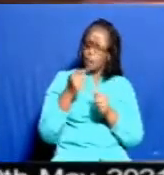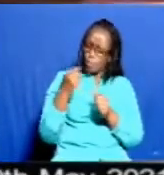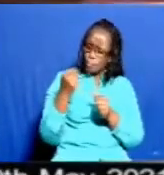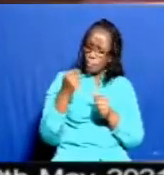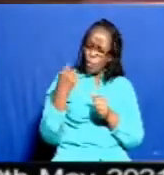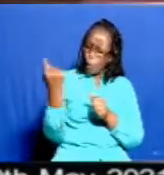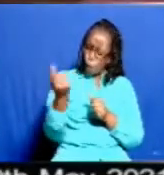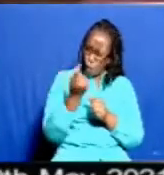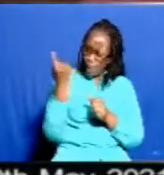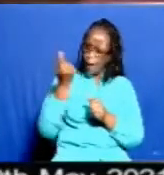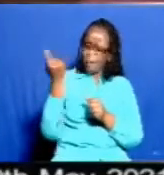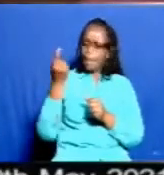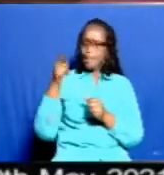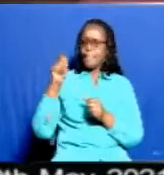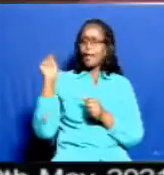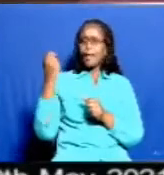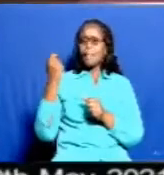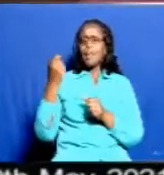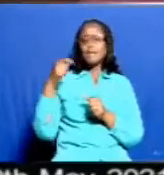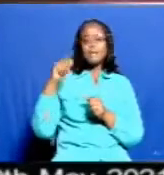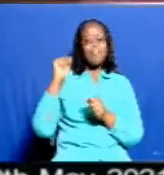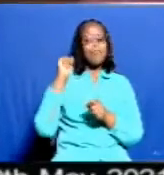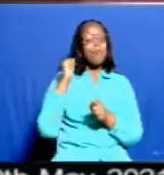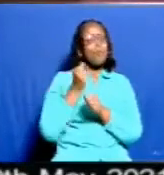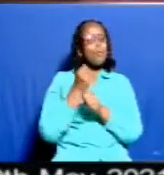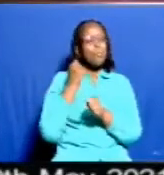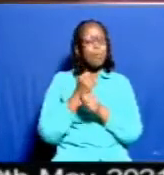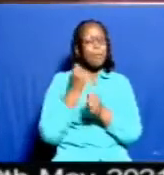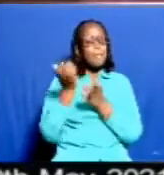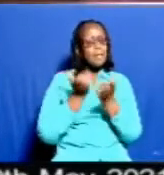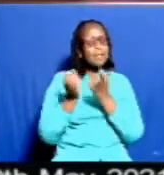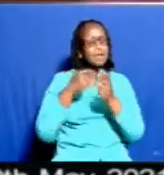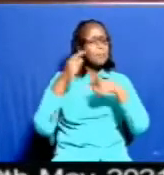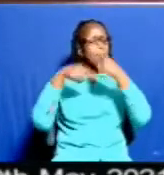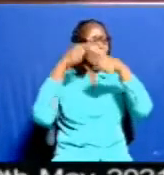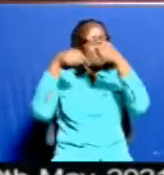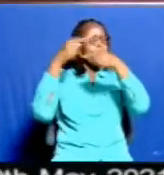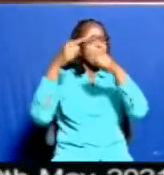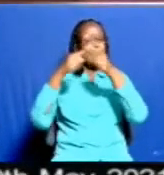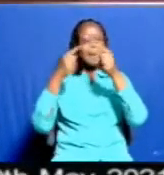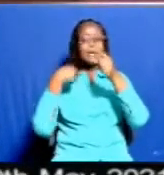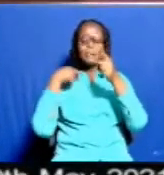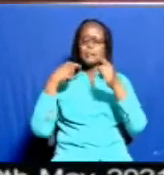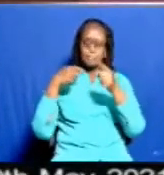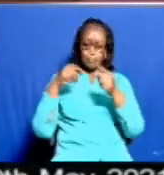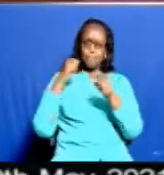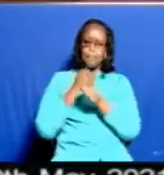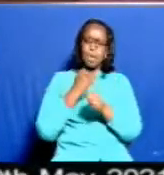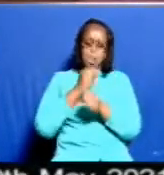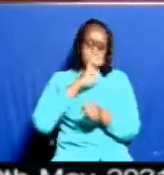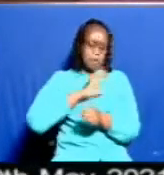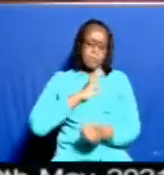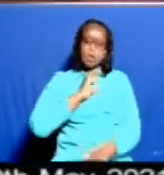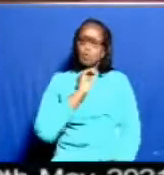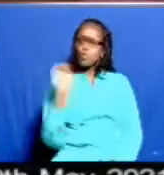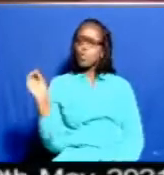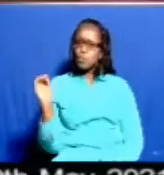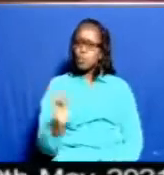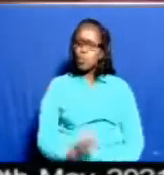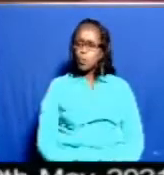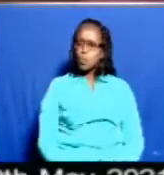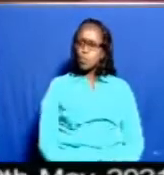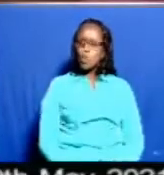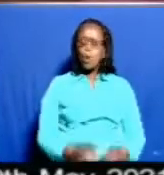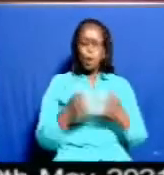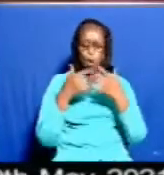and every subsequent year without competition, and still you find that it's making